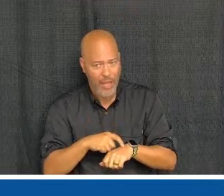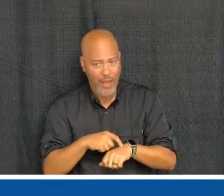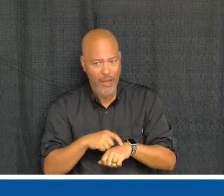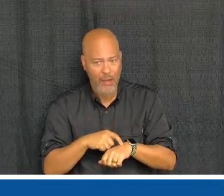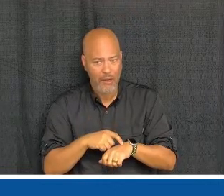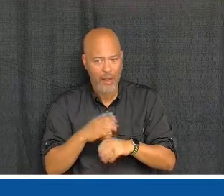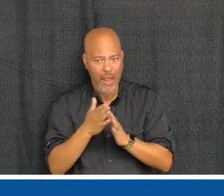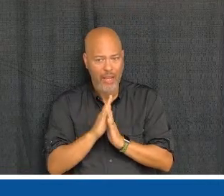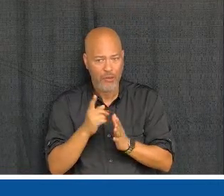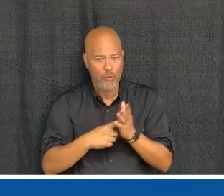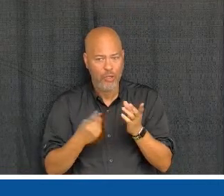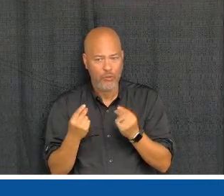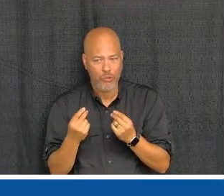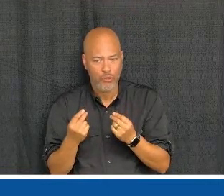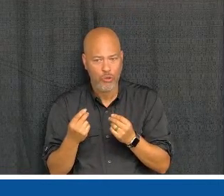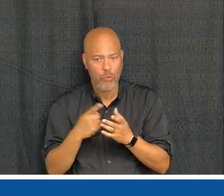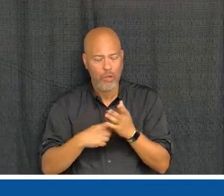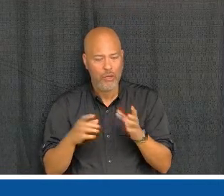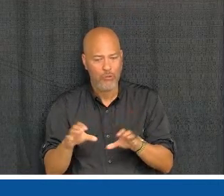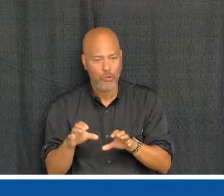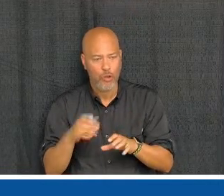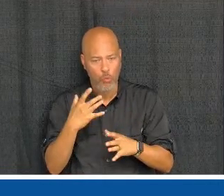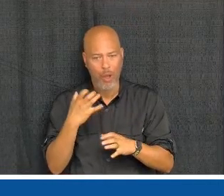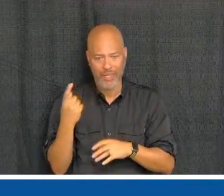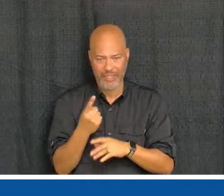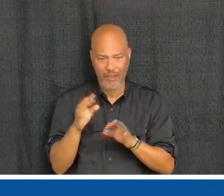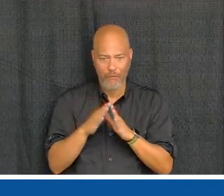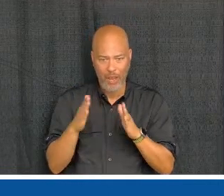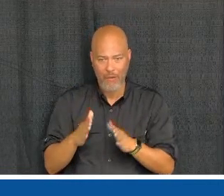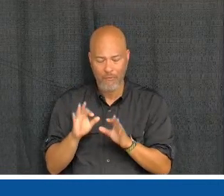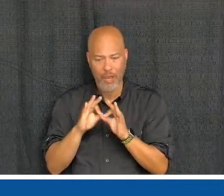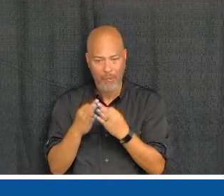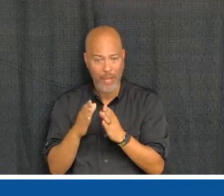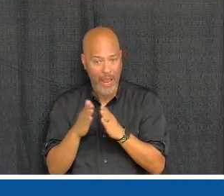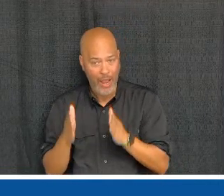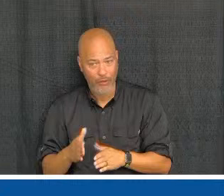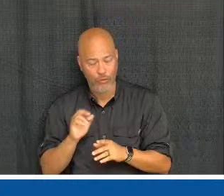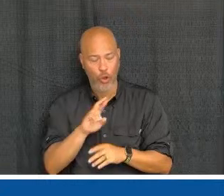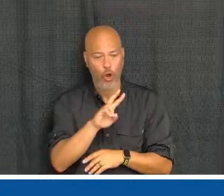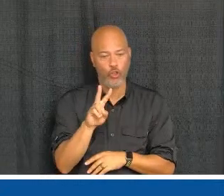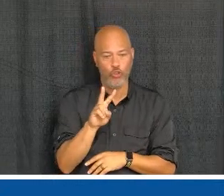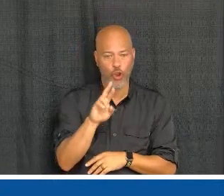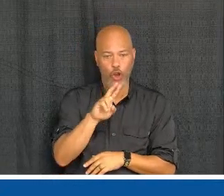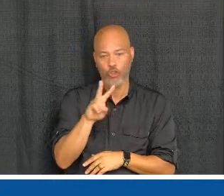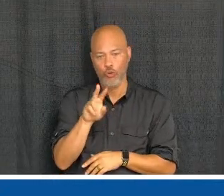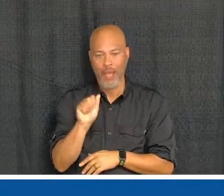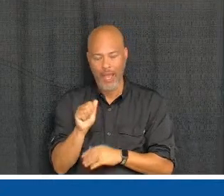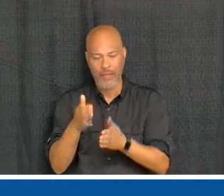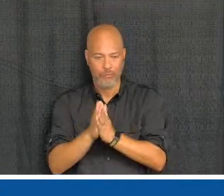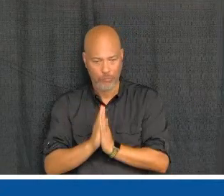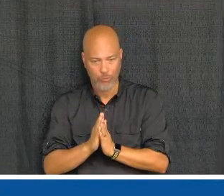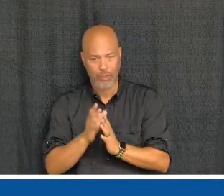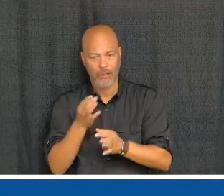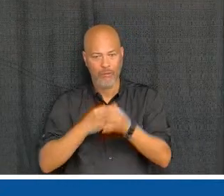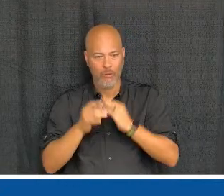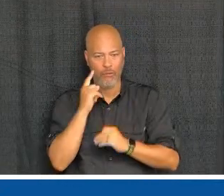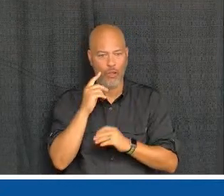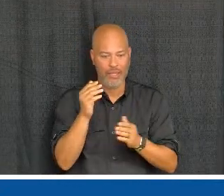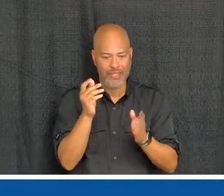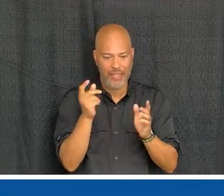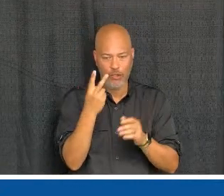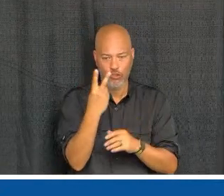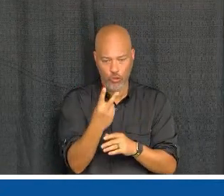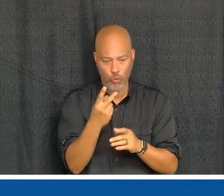asked him what he was really going to intend to do. He said single family houses. So R2A is the request now for 2 single family